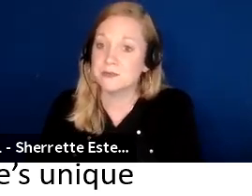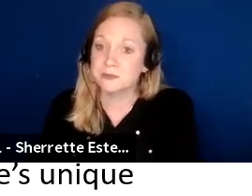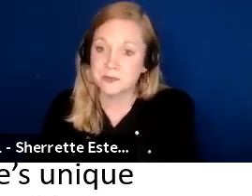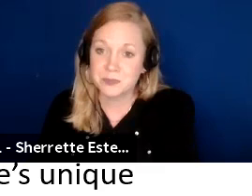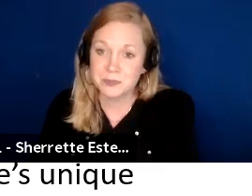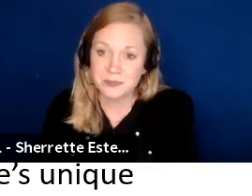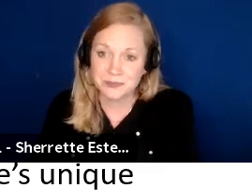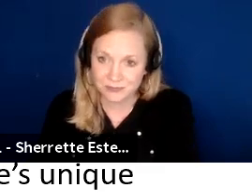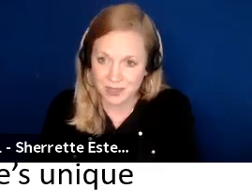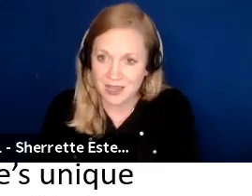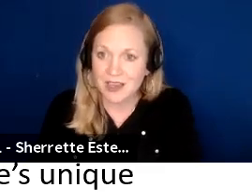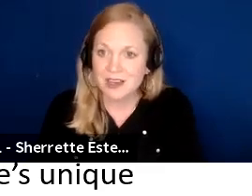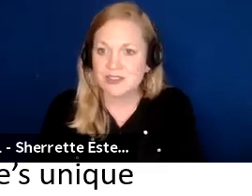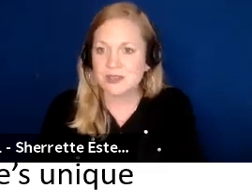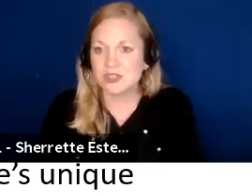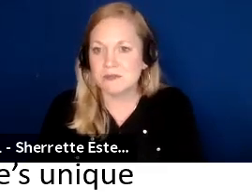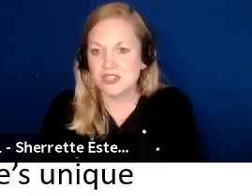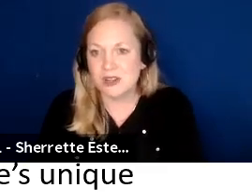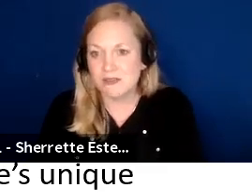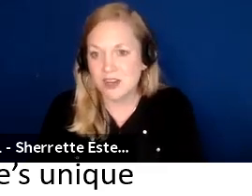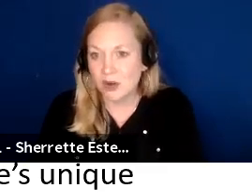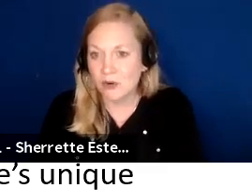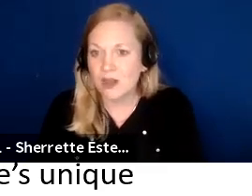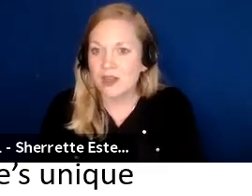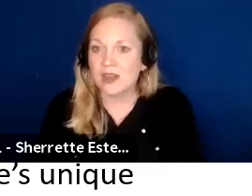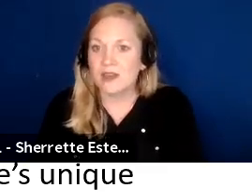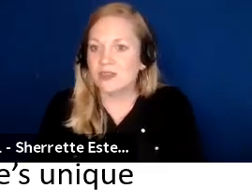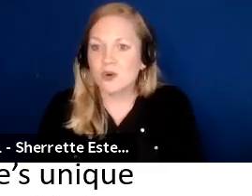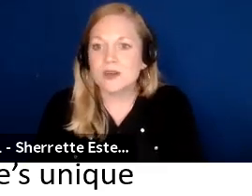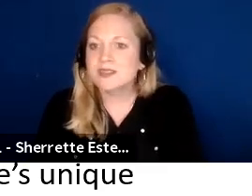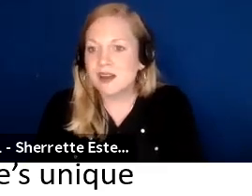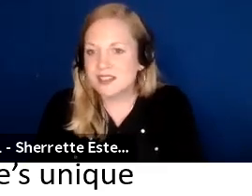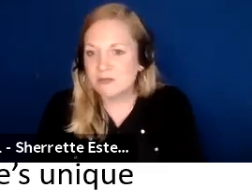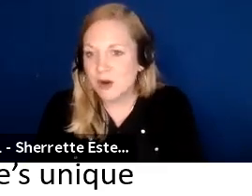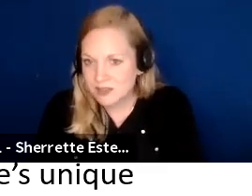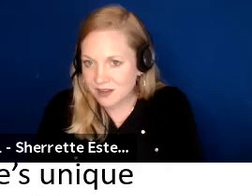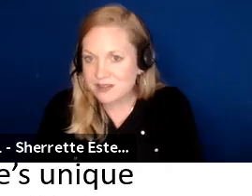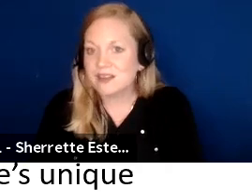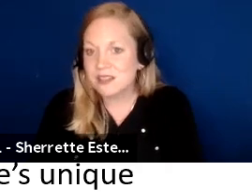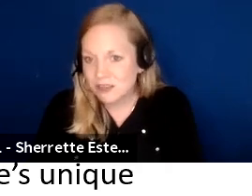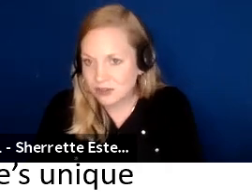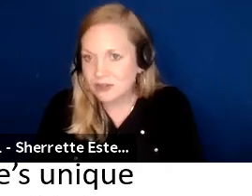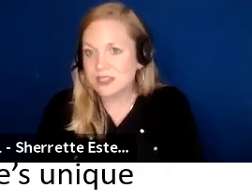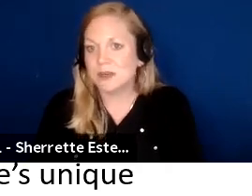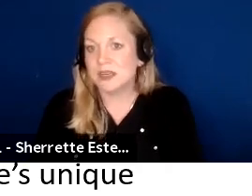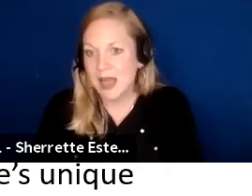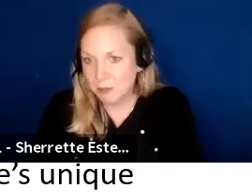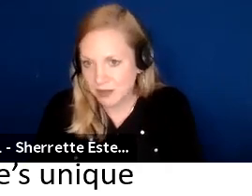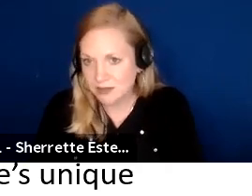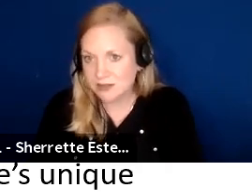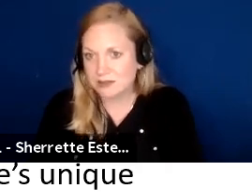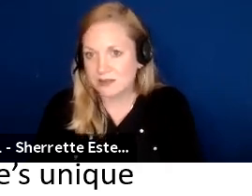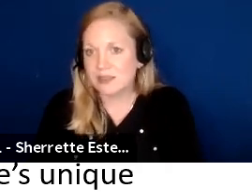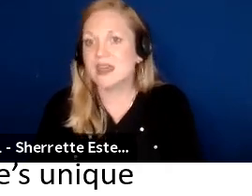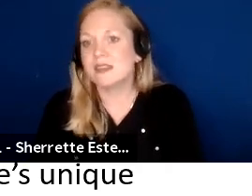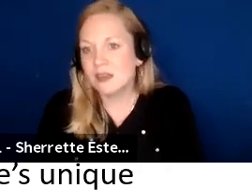years. And just like Bridget mentioned in the video, there was not a deaf president until DPN